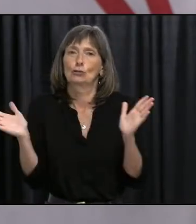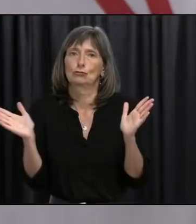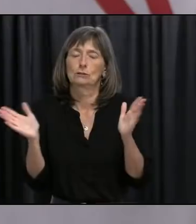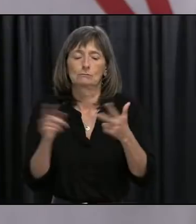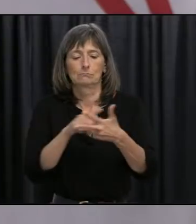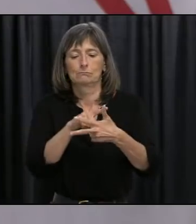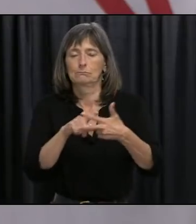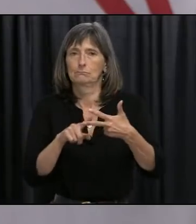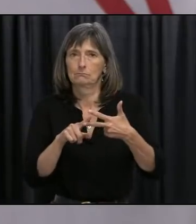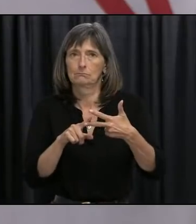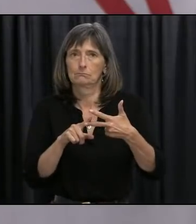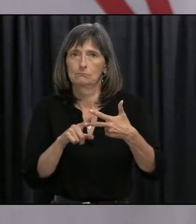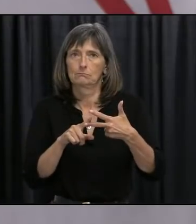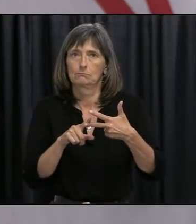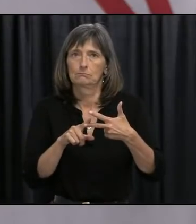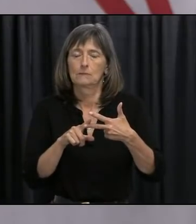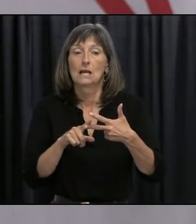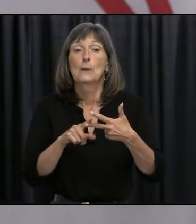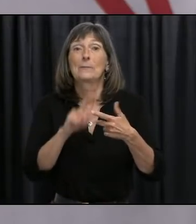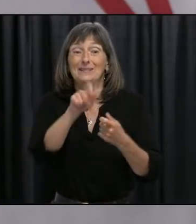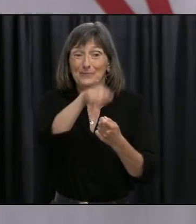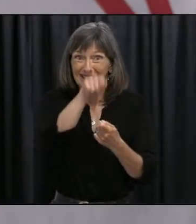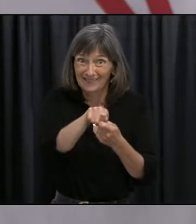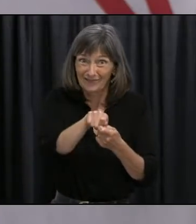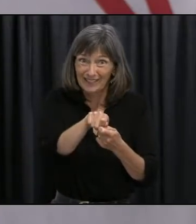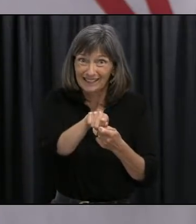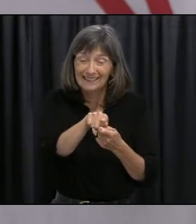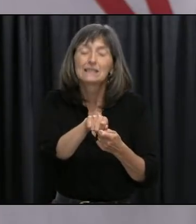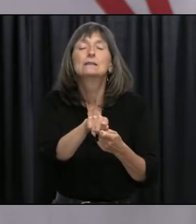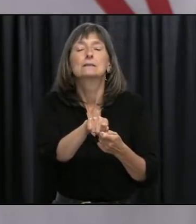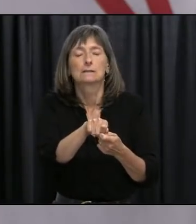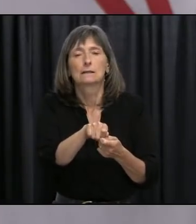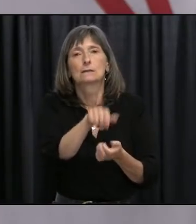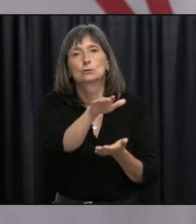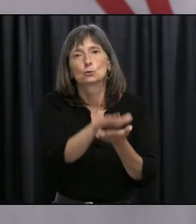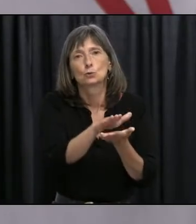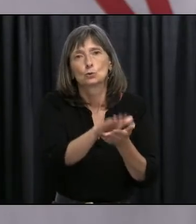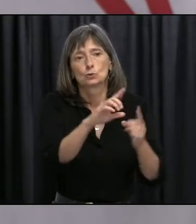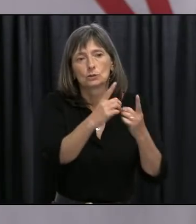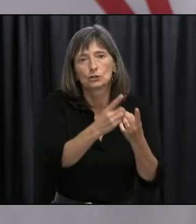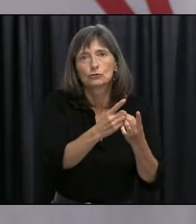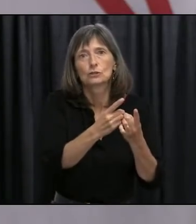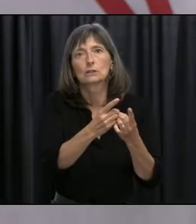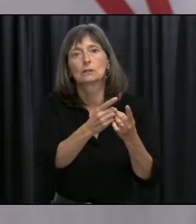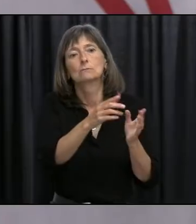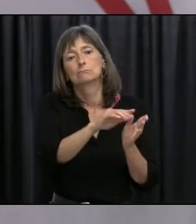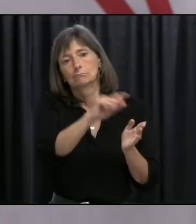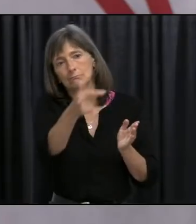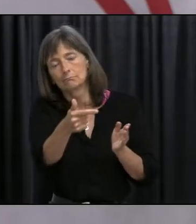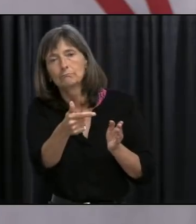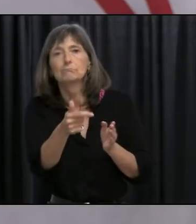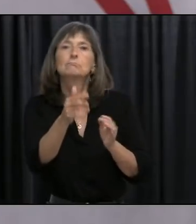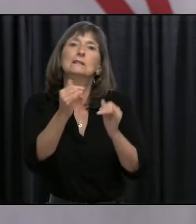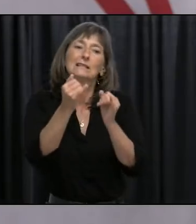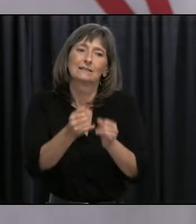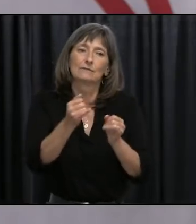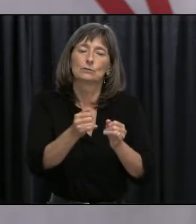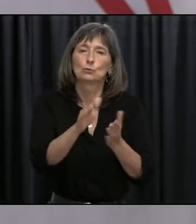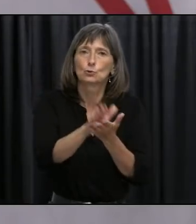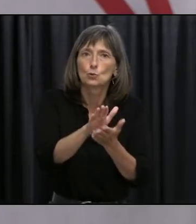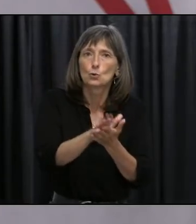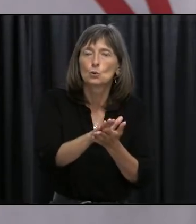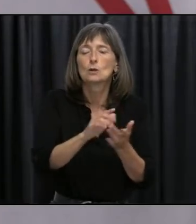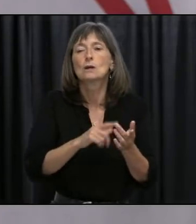roll it out from an operational point of view, working with the school district, working with individual schools, working with NLTA, our